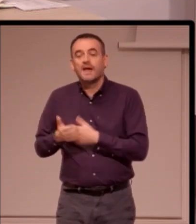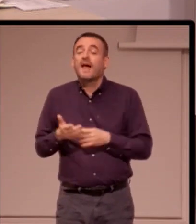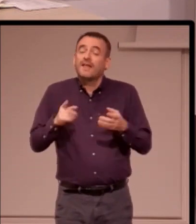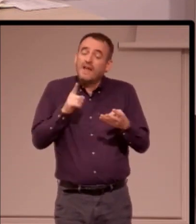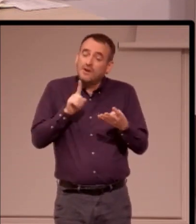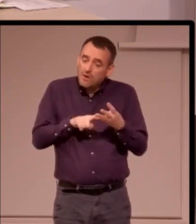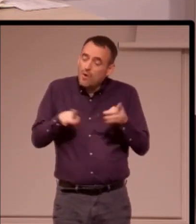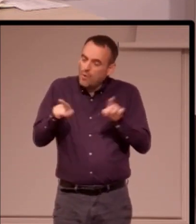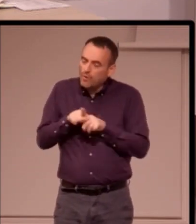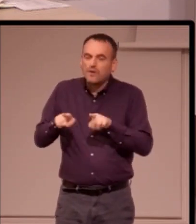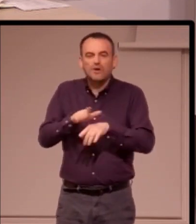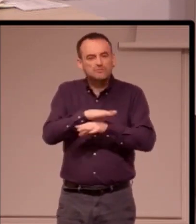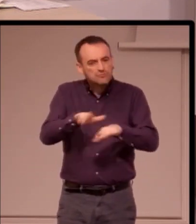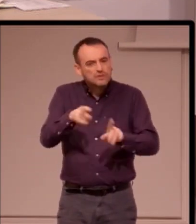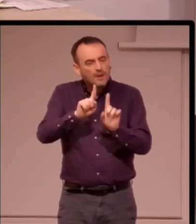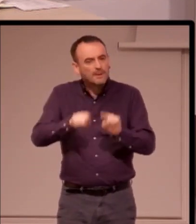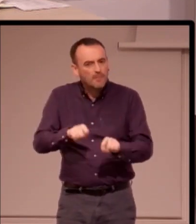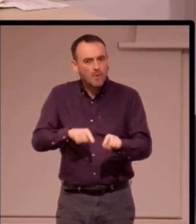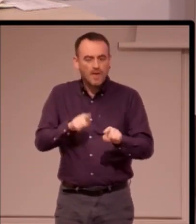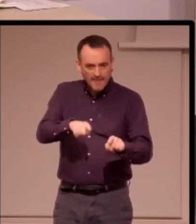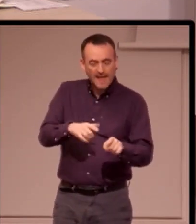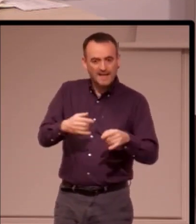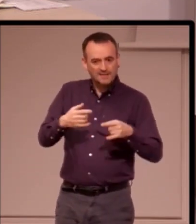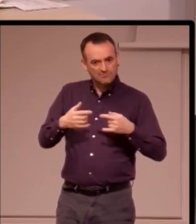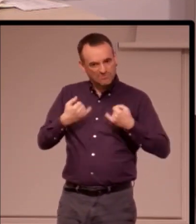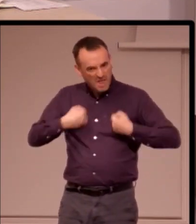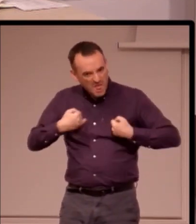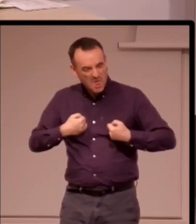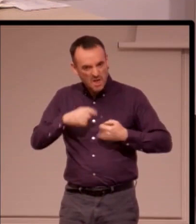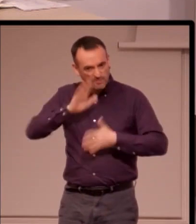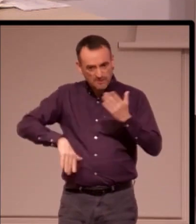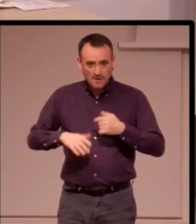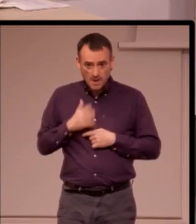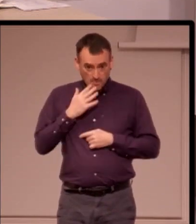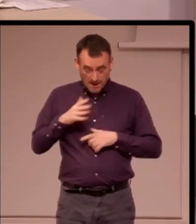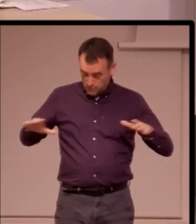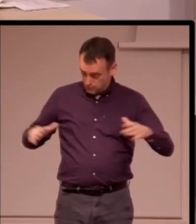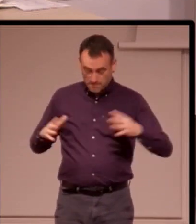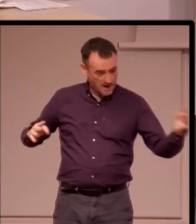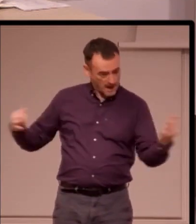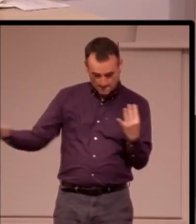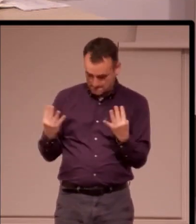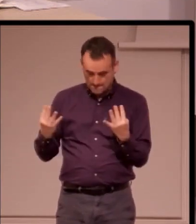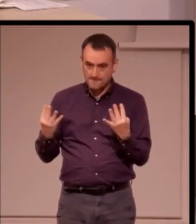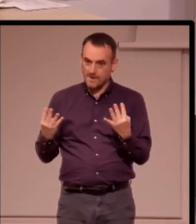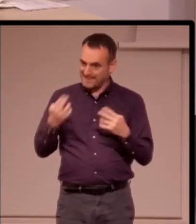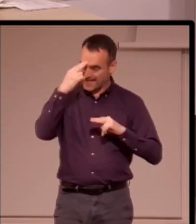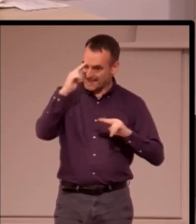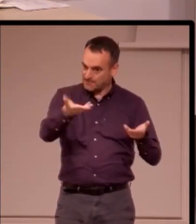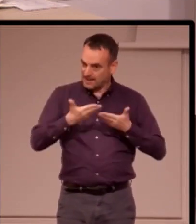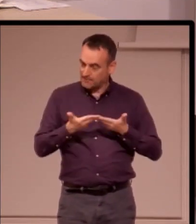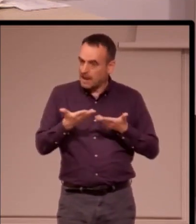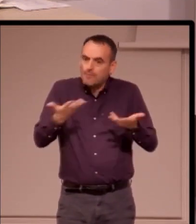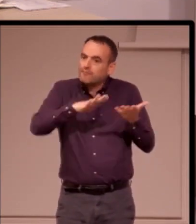long-term conditions or life-limiting conditions. But when they come to the group, people just say their name and where they're from. Nobody needs to know who they are. They